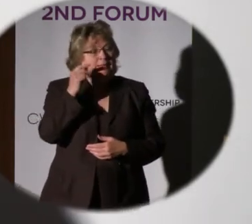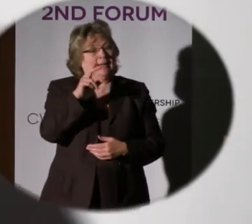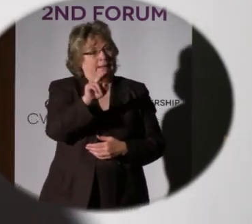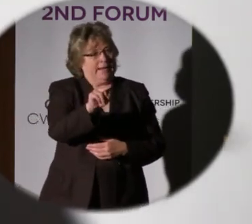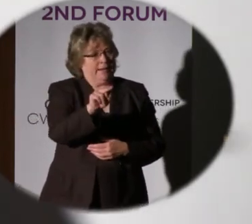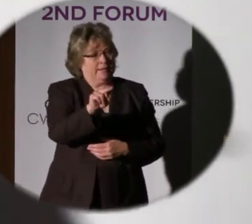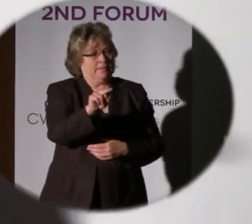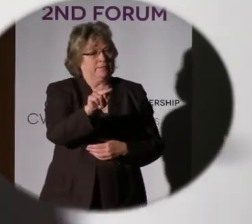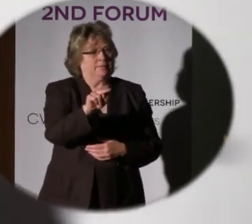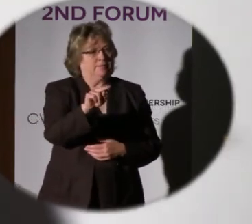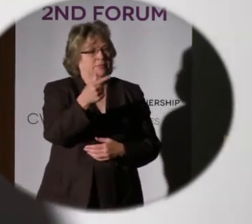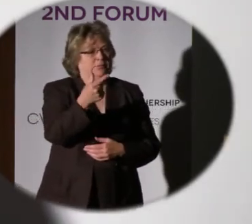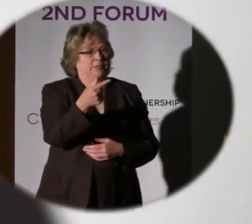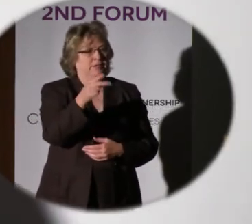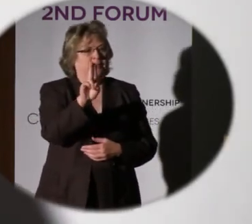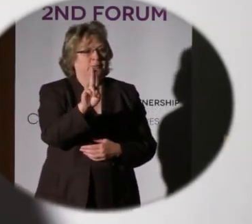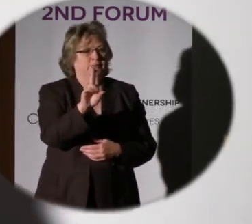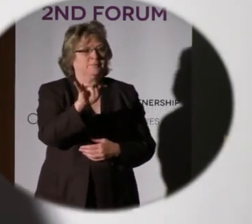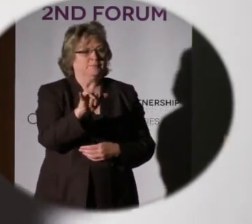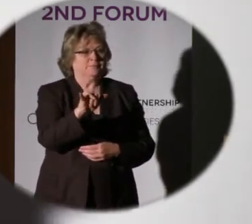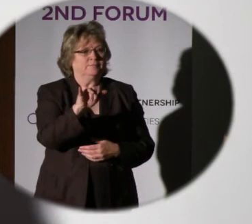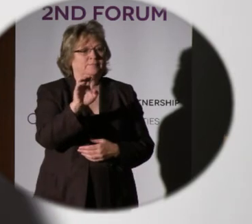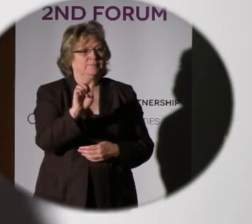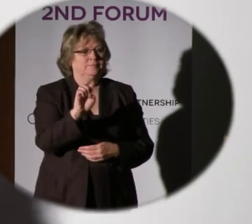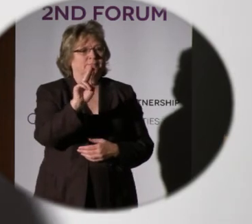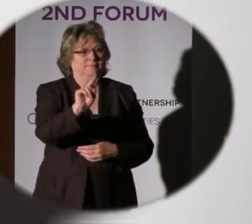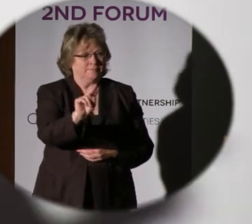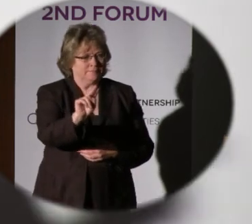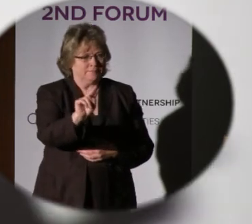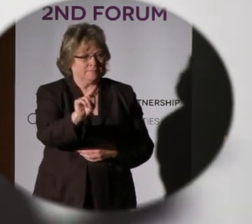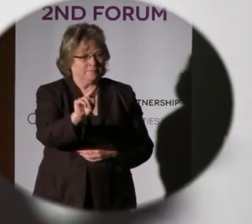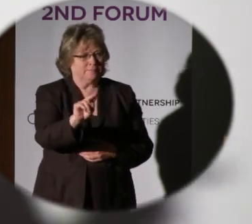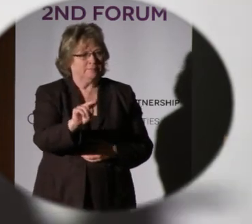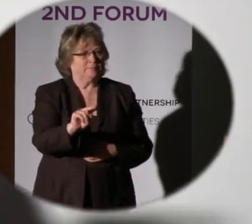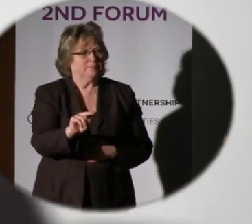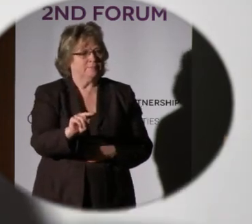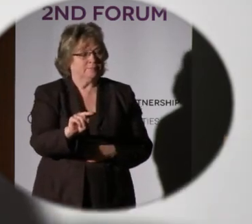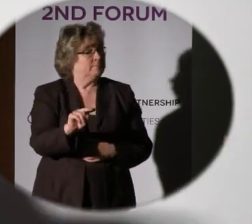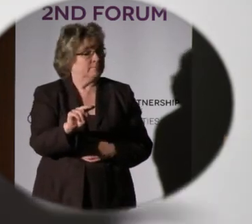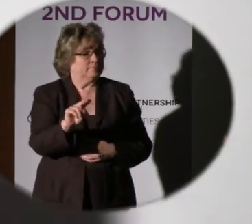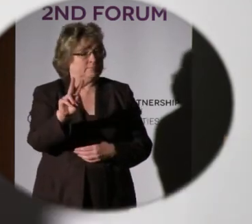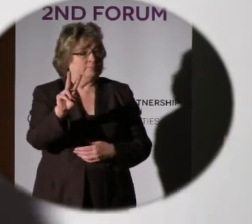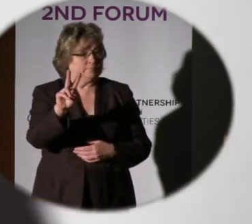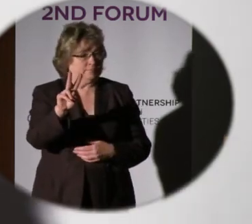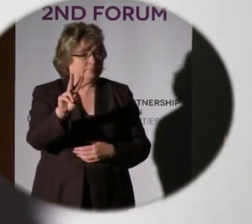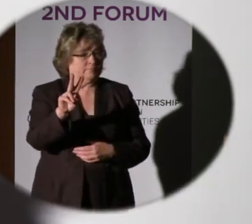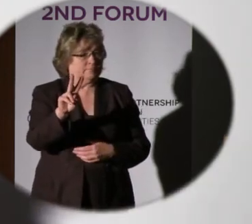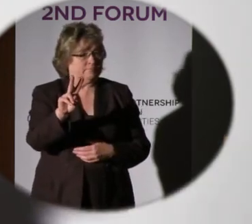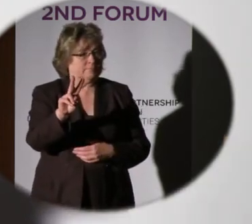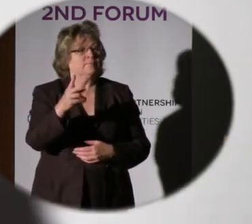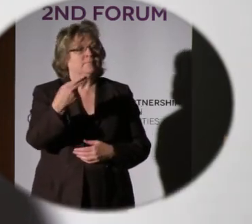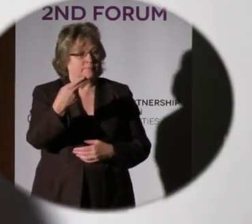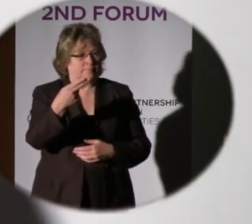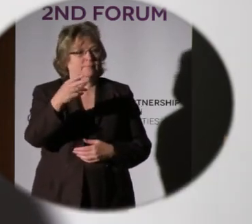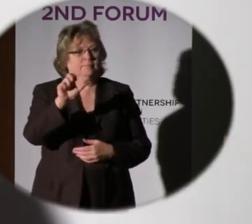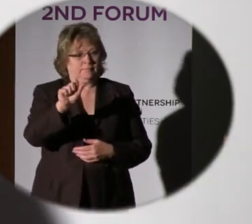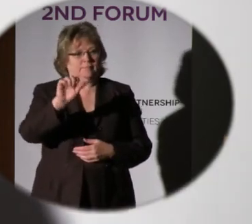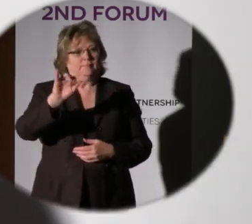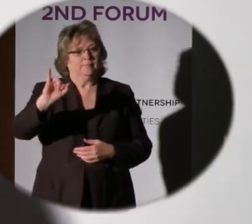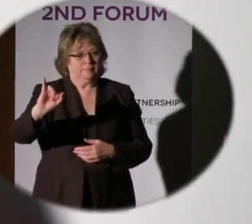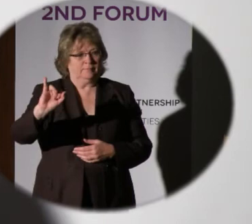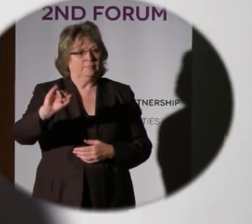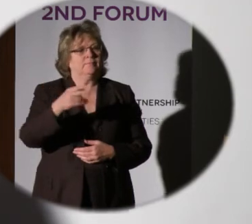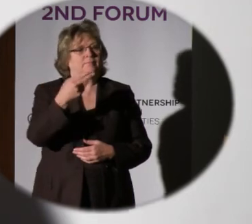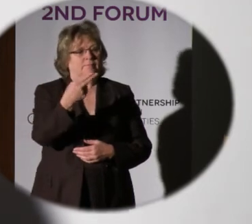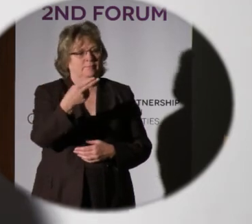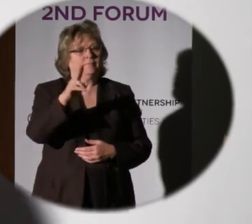Yu, who will speak, who is the Director General of the Vietnam Child Care and Protection Agency, and will speak on the partnership